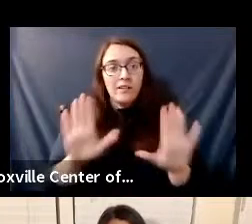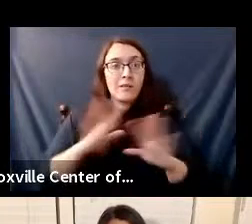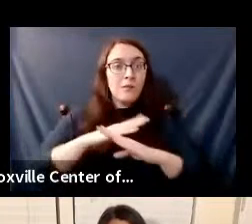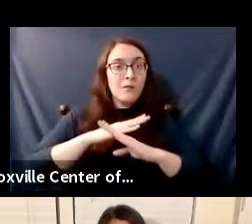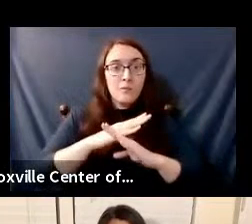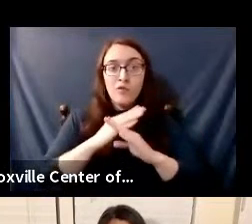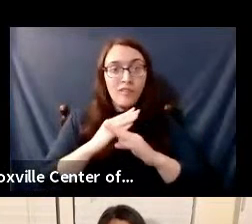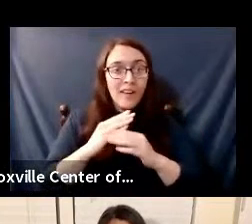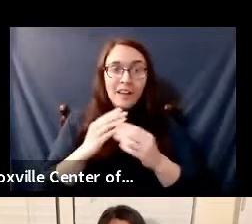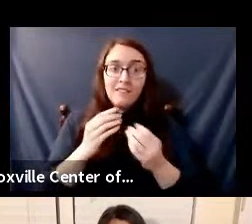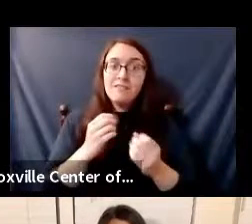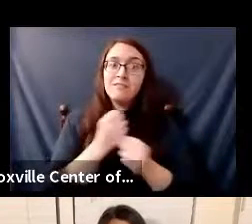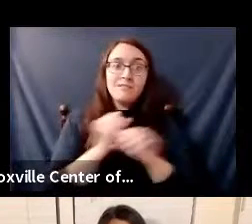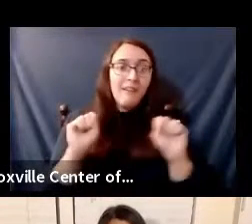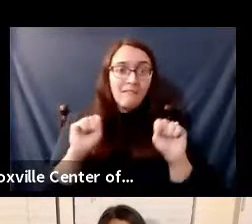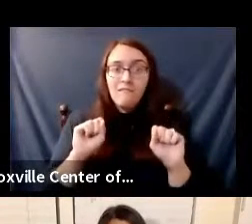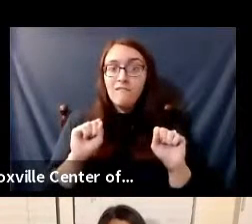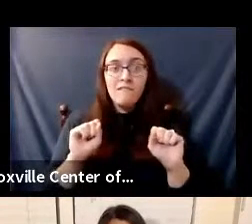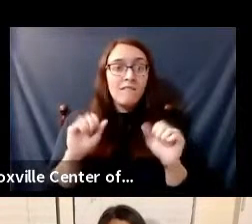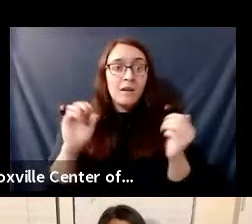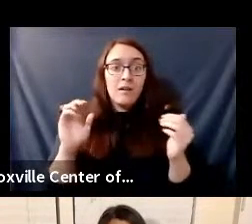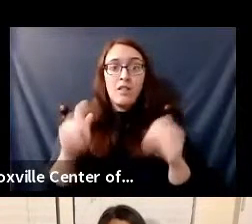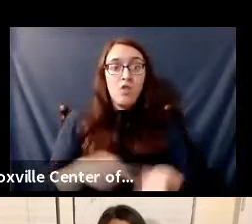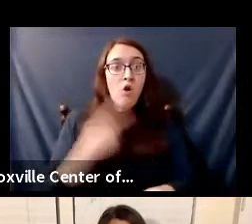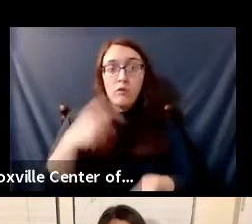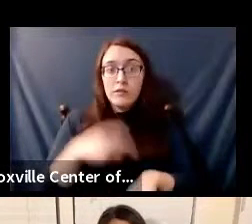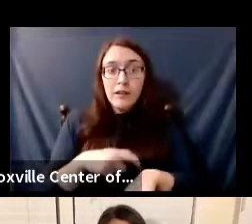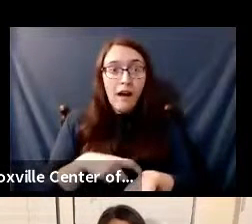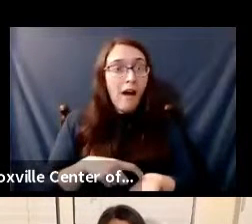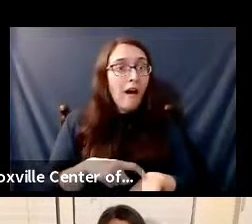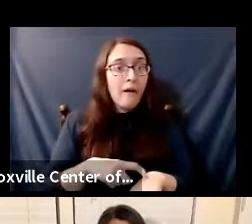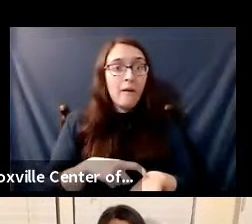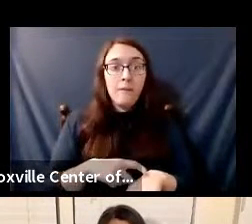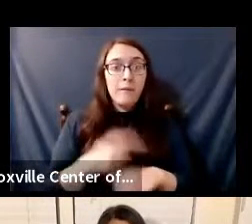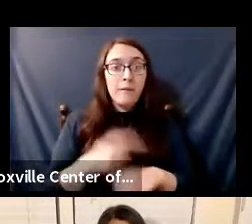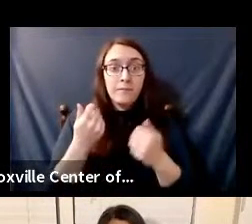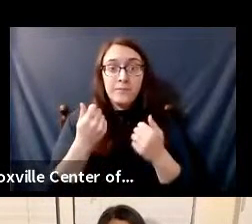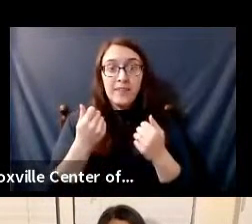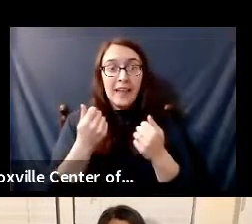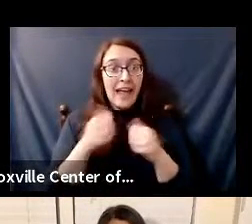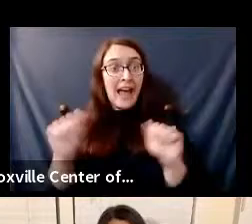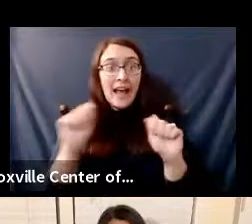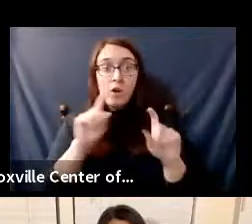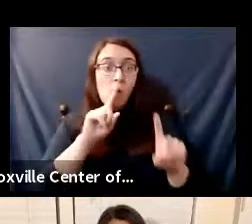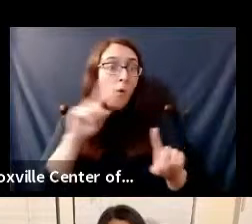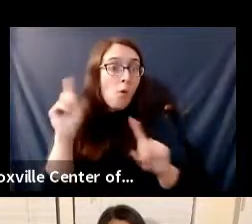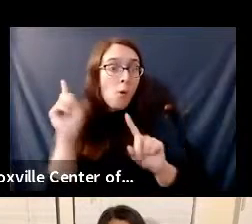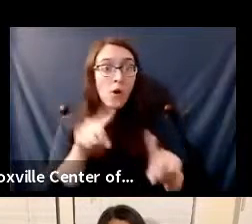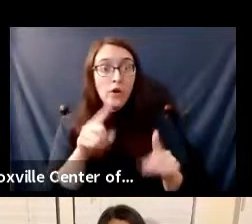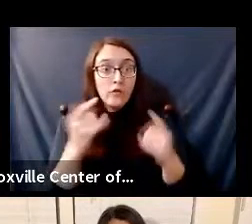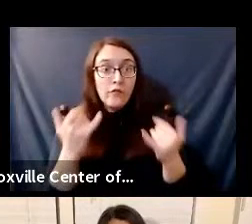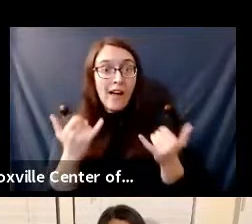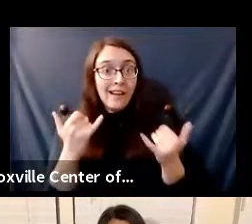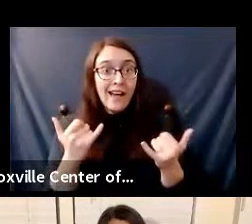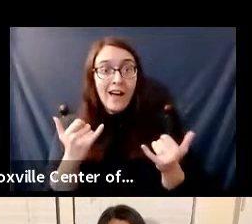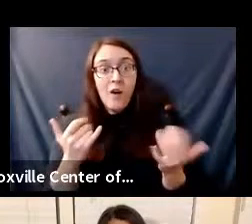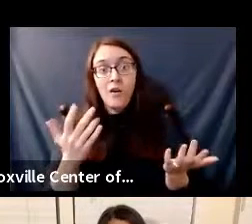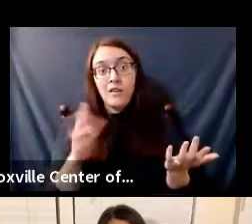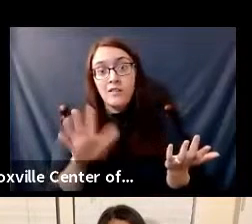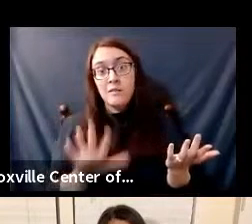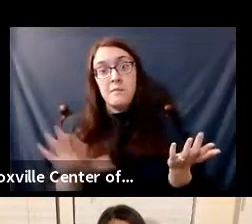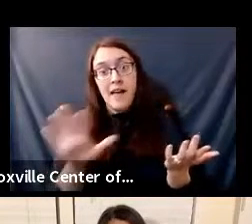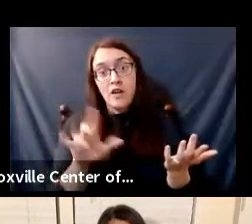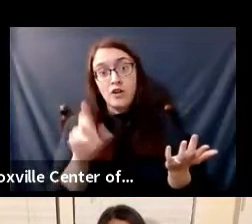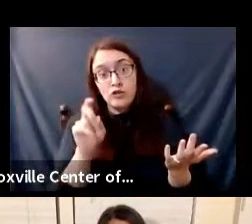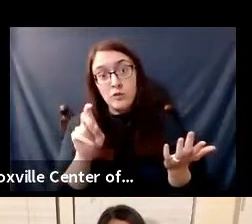now, keep us safer for a long period of time. Any order we do right now, I think should be about 28 days.